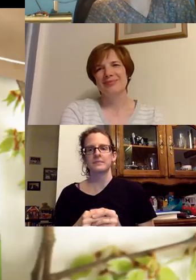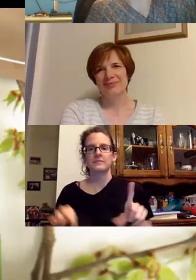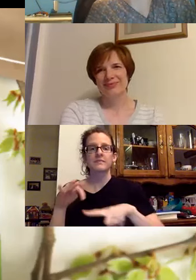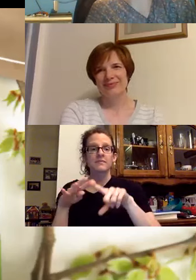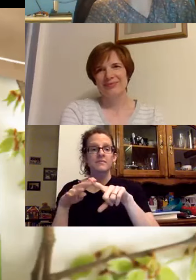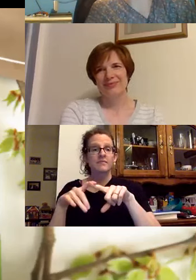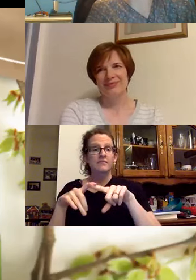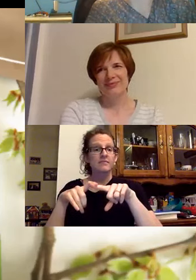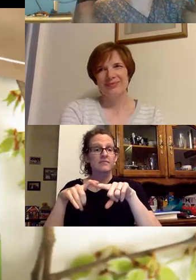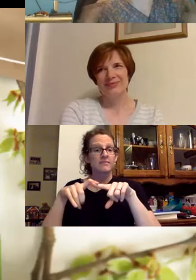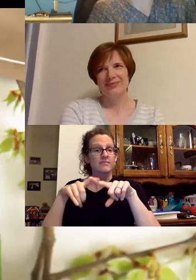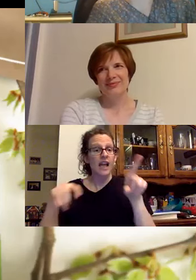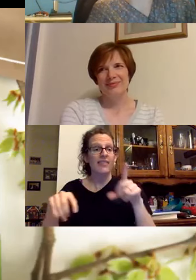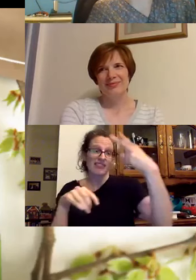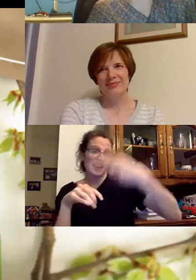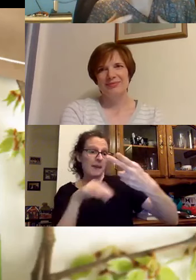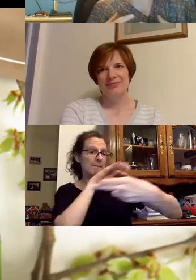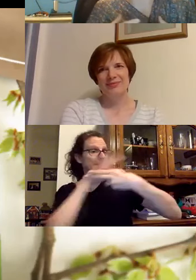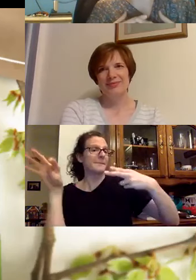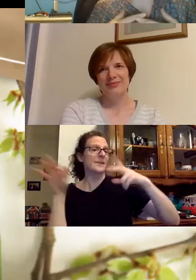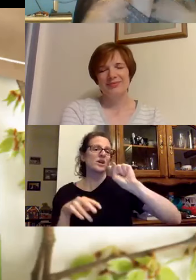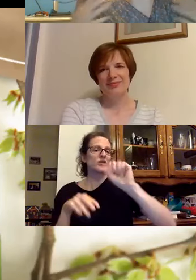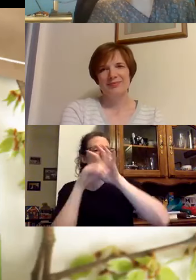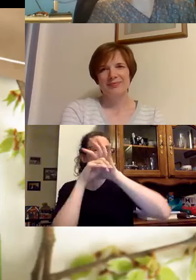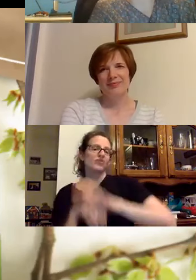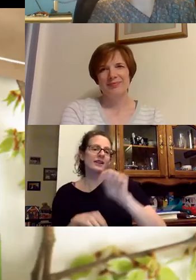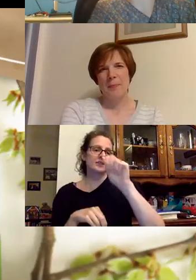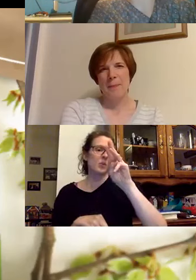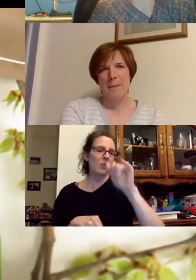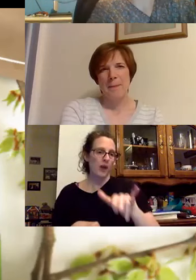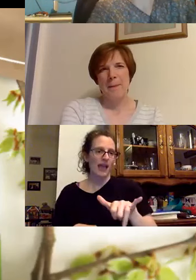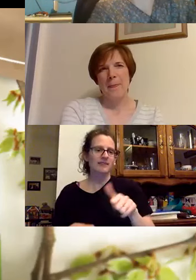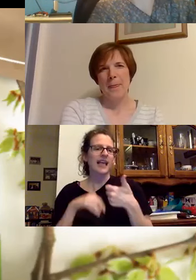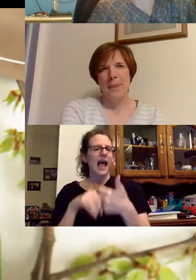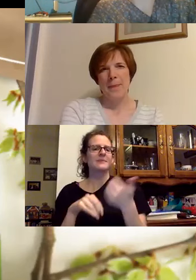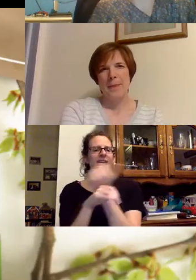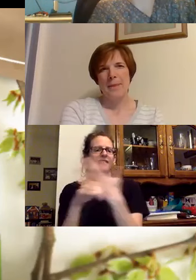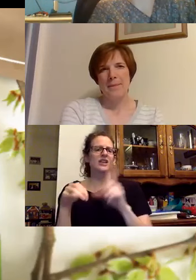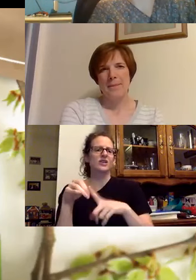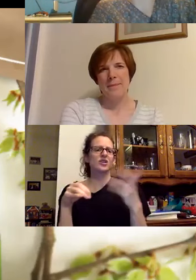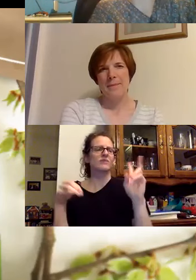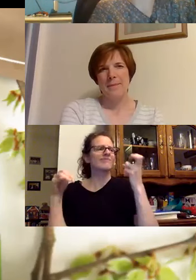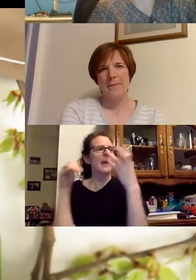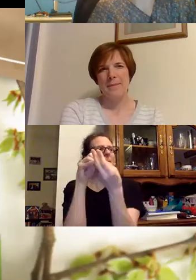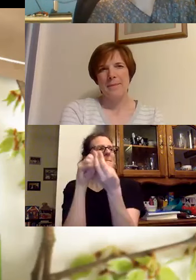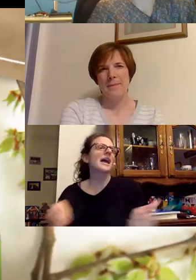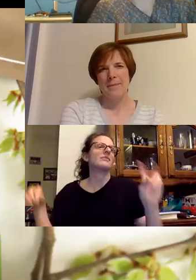great. The name says it all, Stress Away. Just helps everything to melt. So if you're having a rough